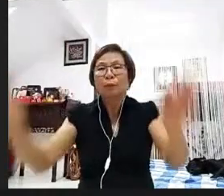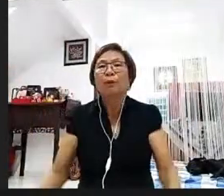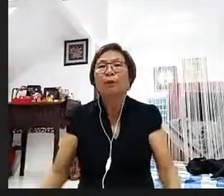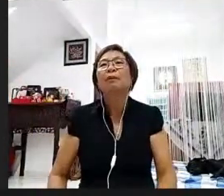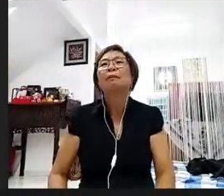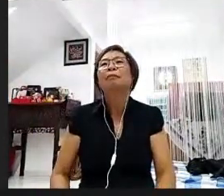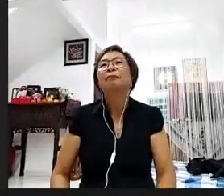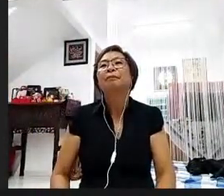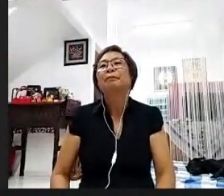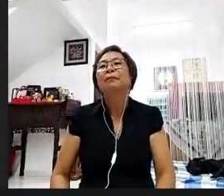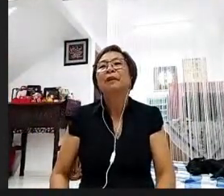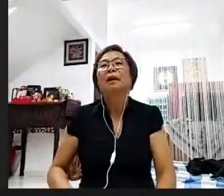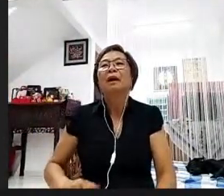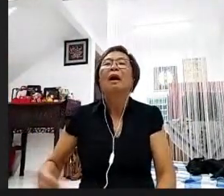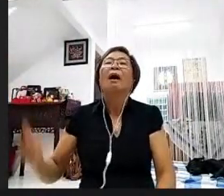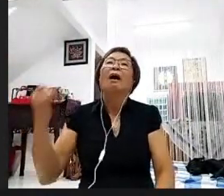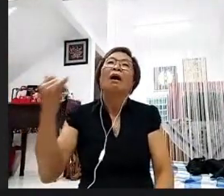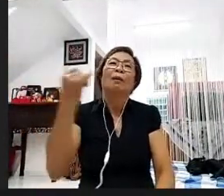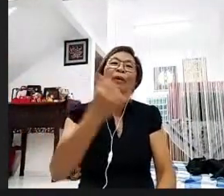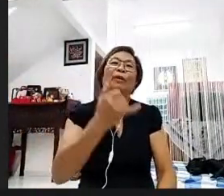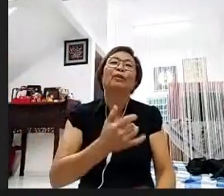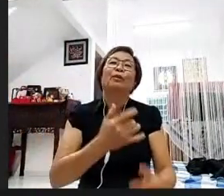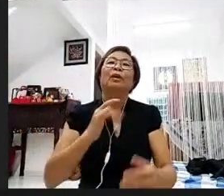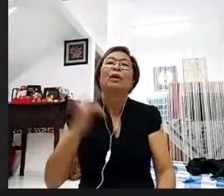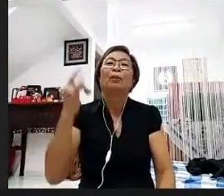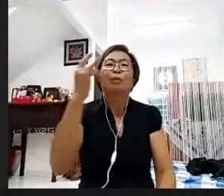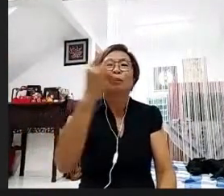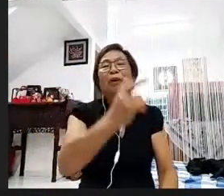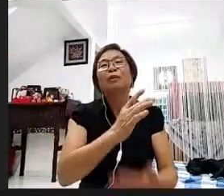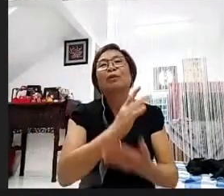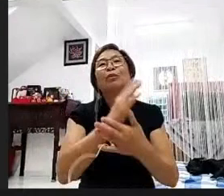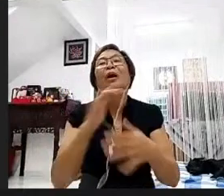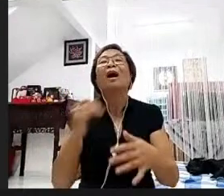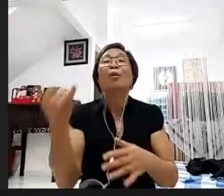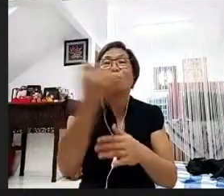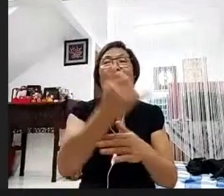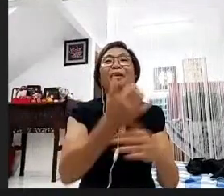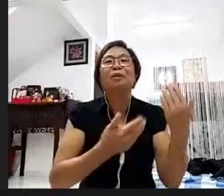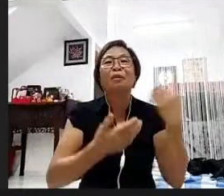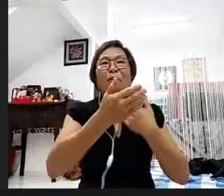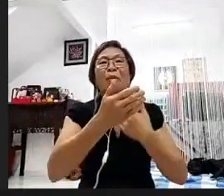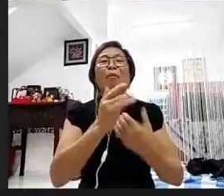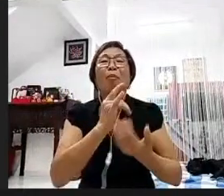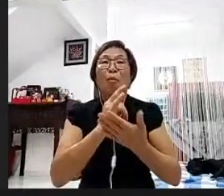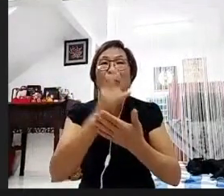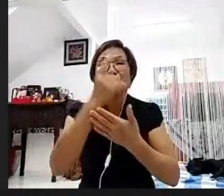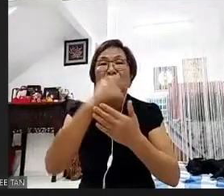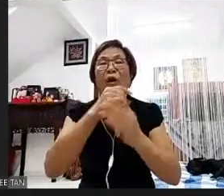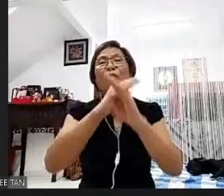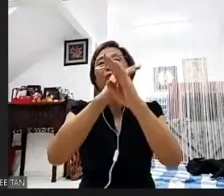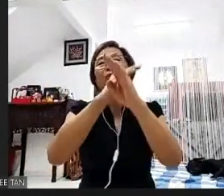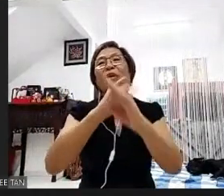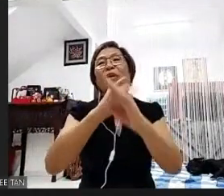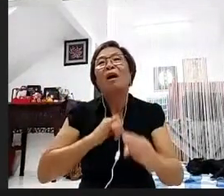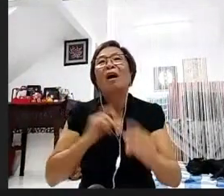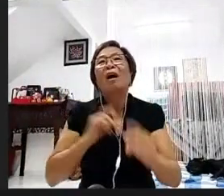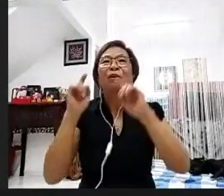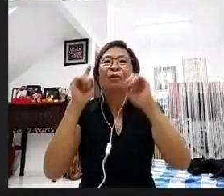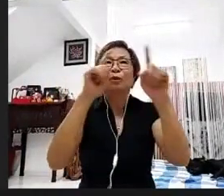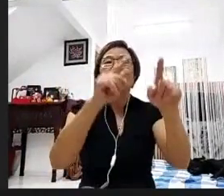Namo tassa bhagavato arahato samma